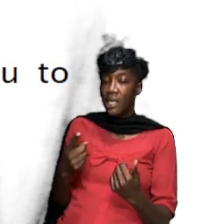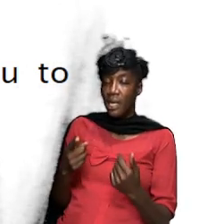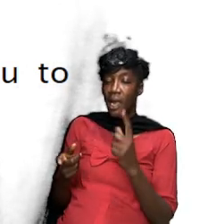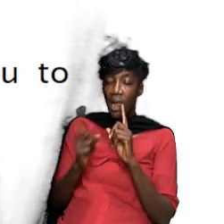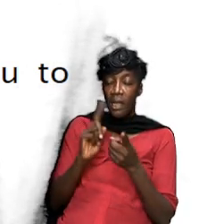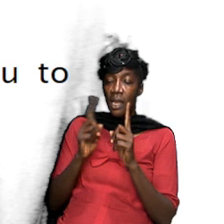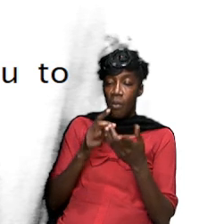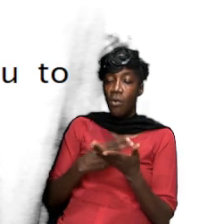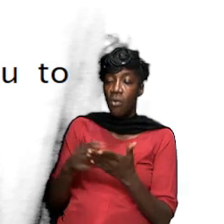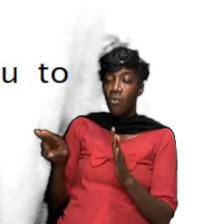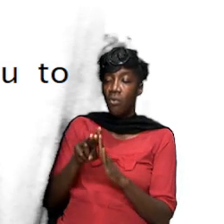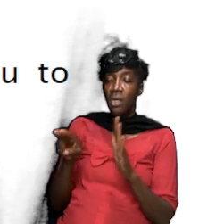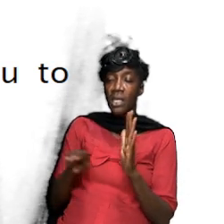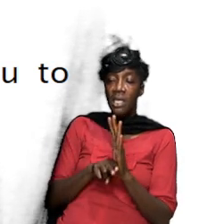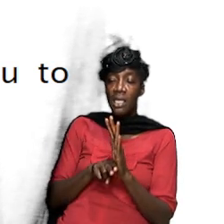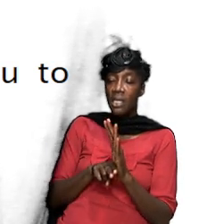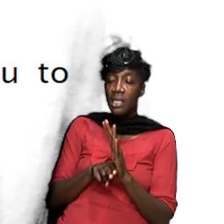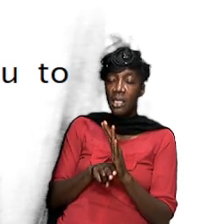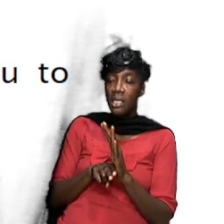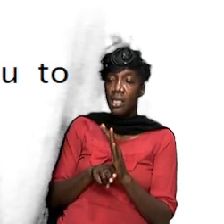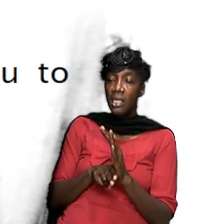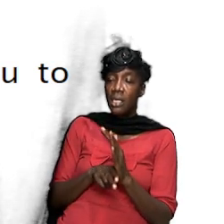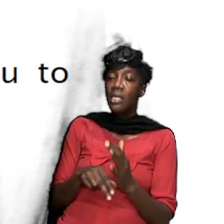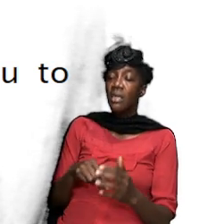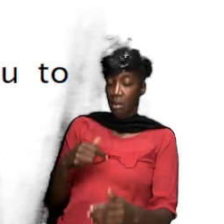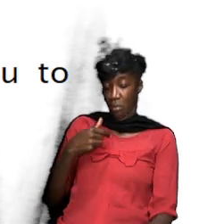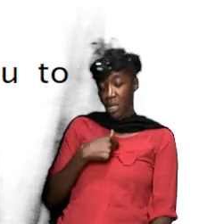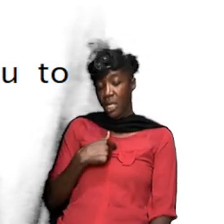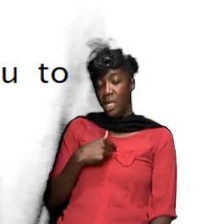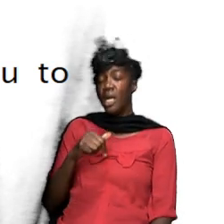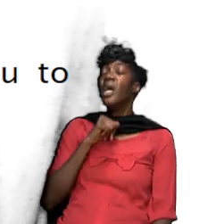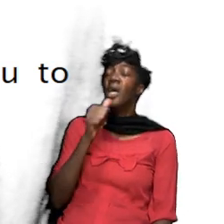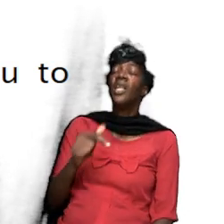about holiness, but me nah live holy.